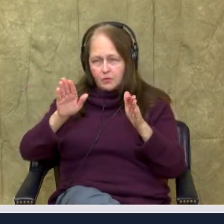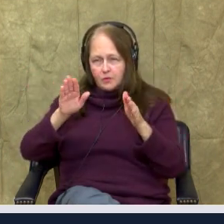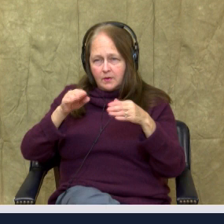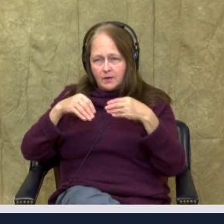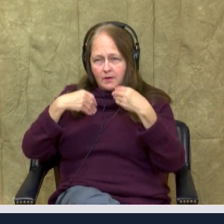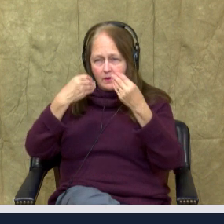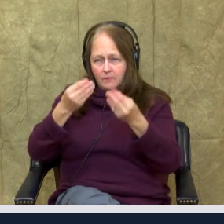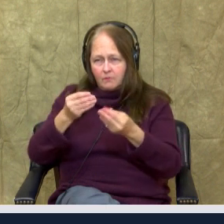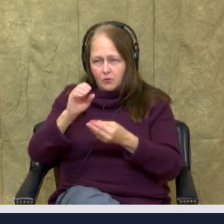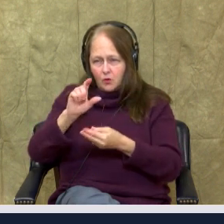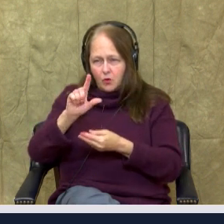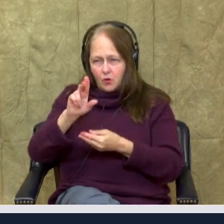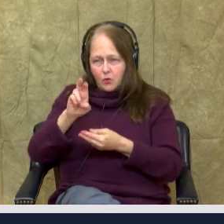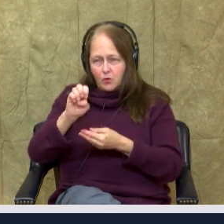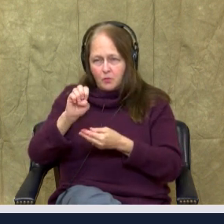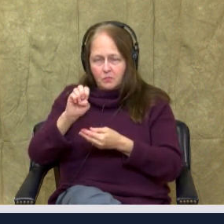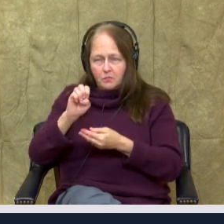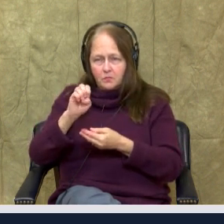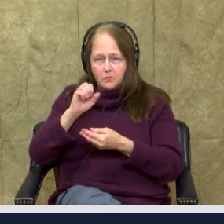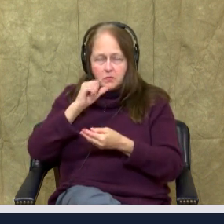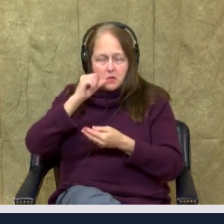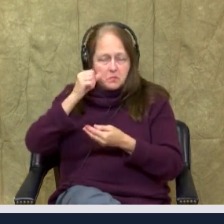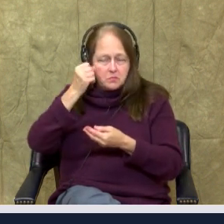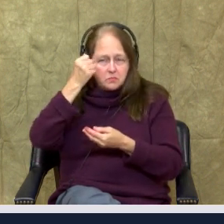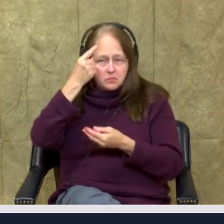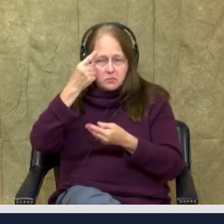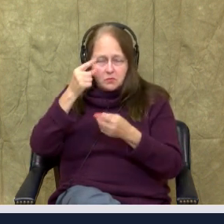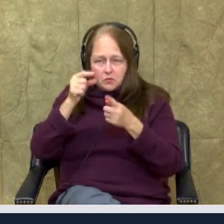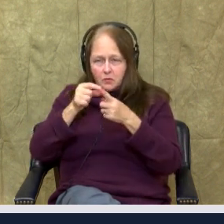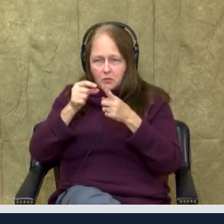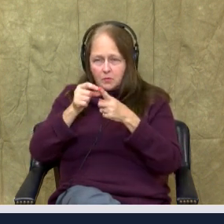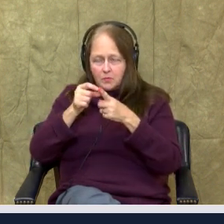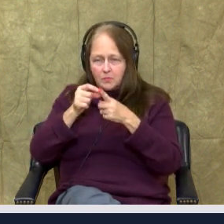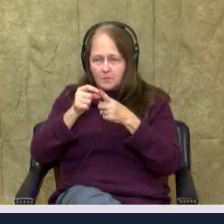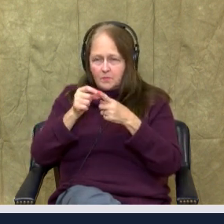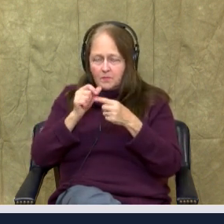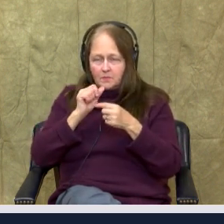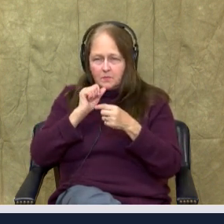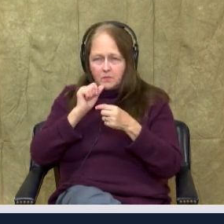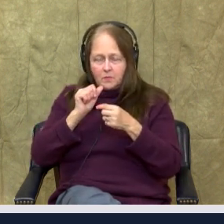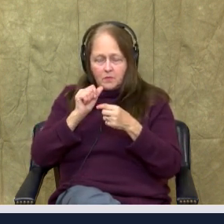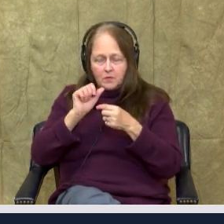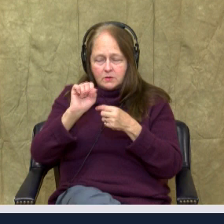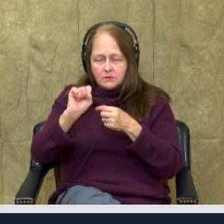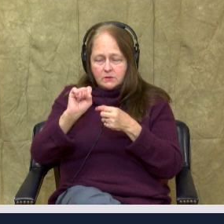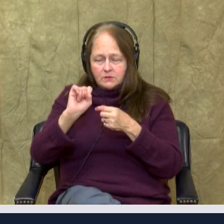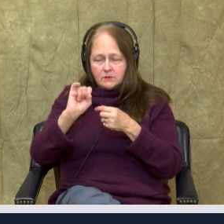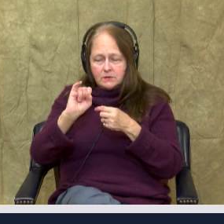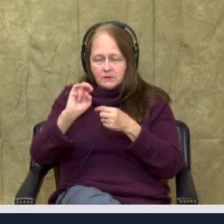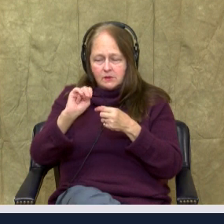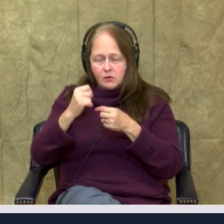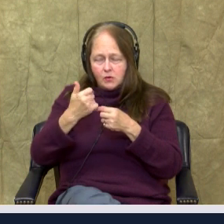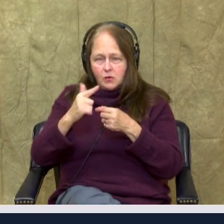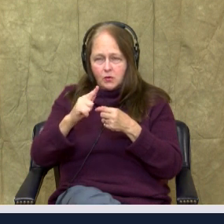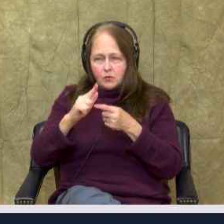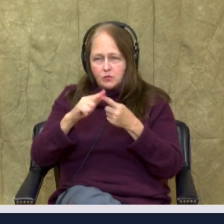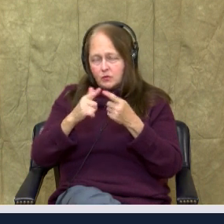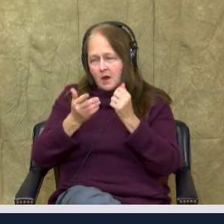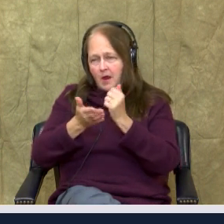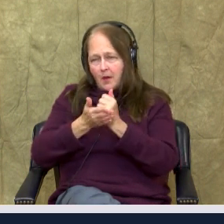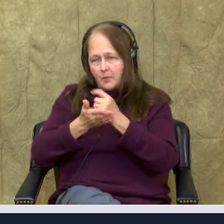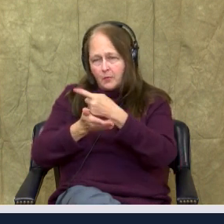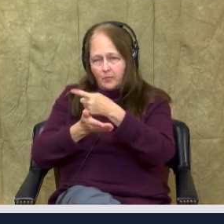are given about an unfamiliar word. Now, unfortunately, there aren't any signal words to be used for